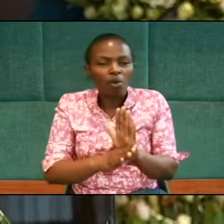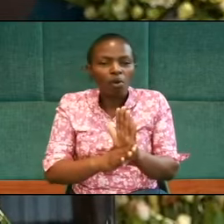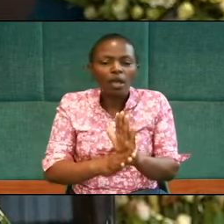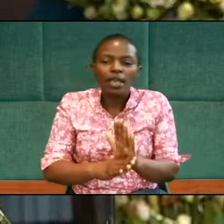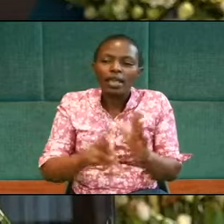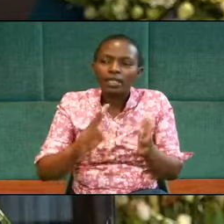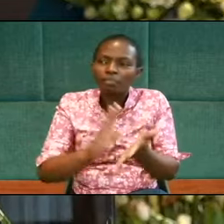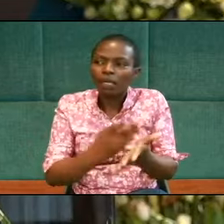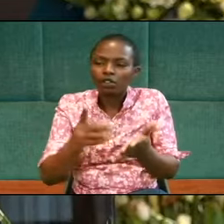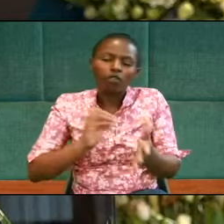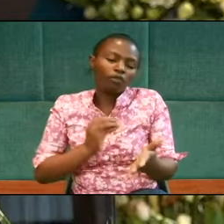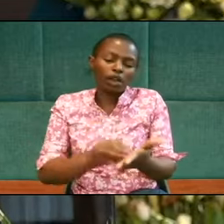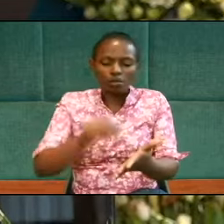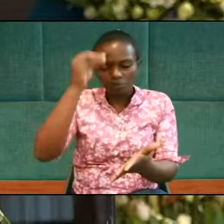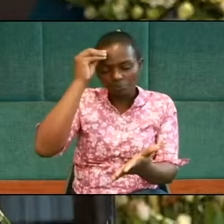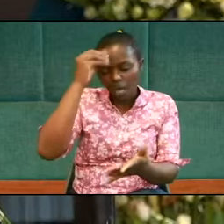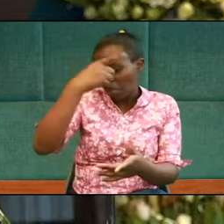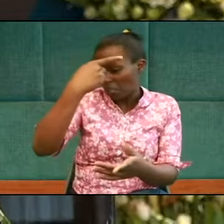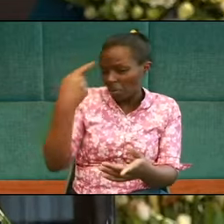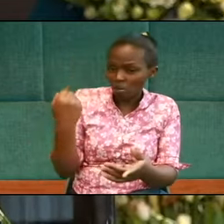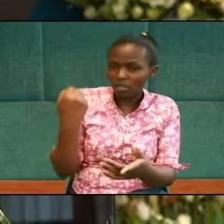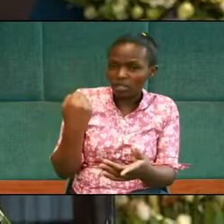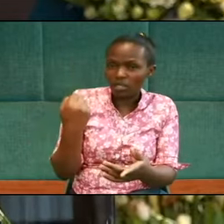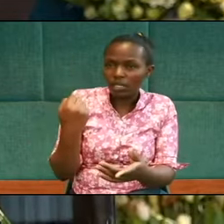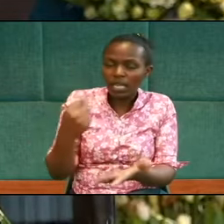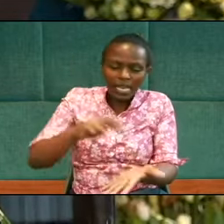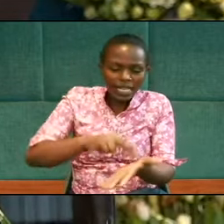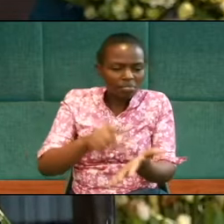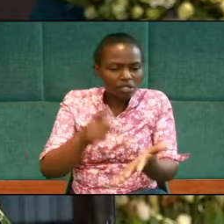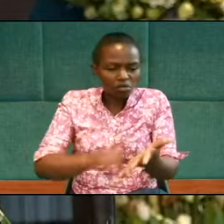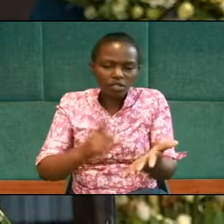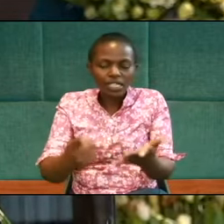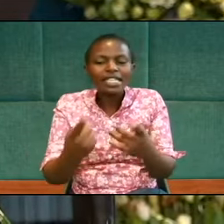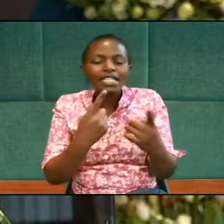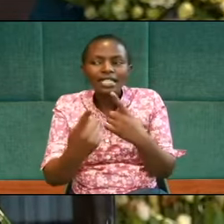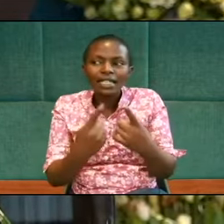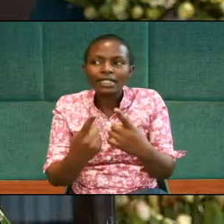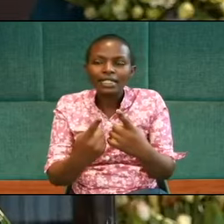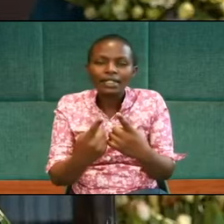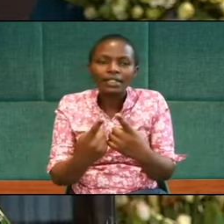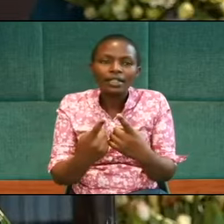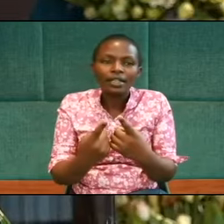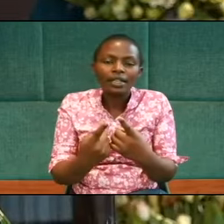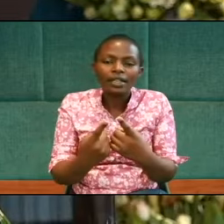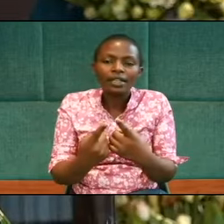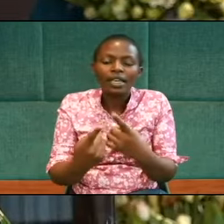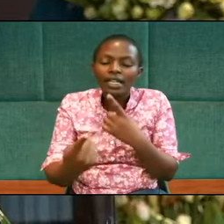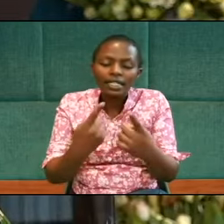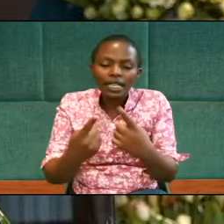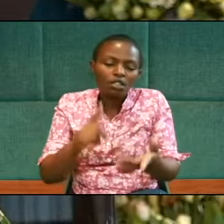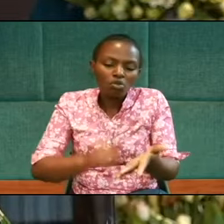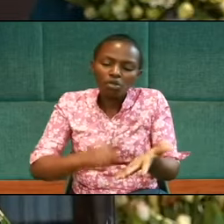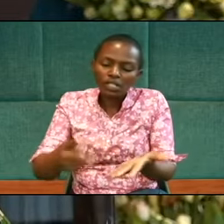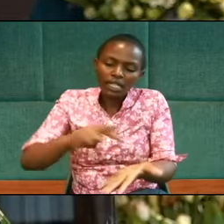study. And the reason is the Bible means what it says and says just what it